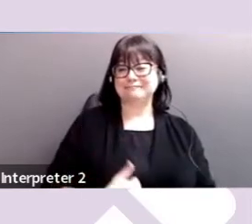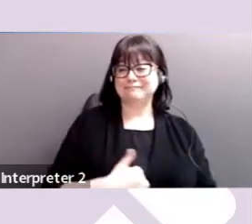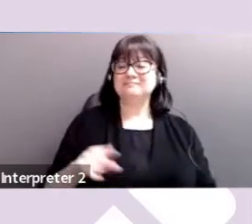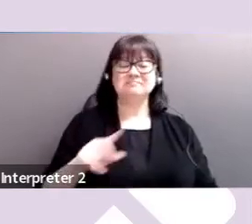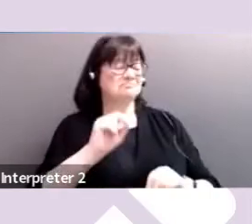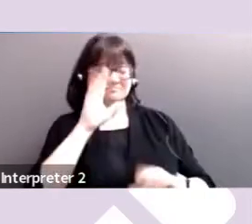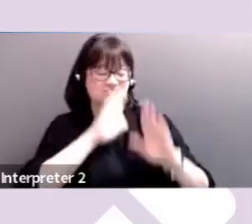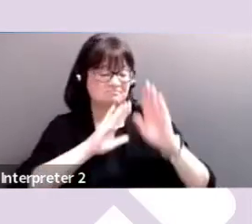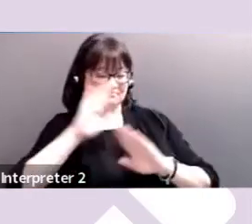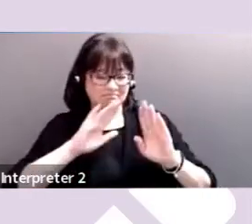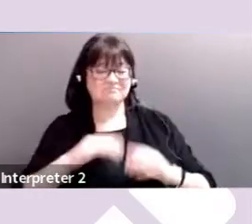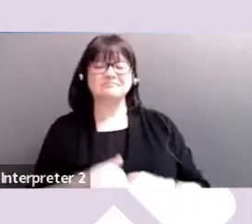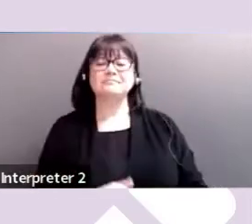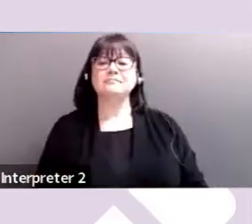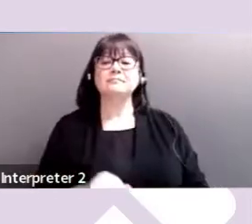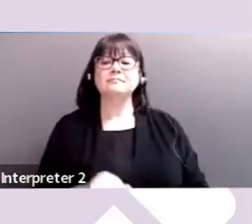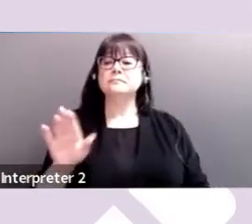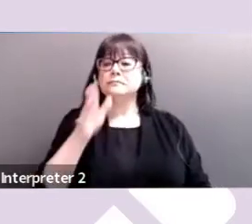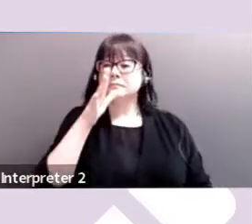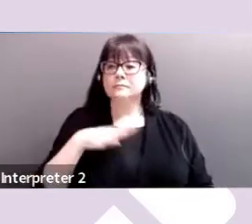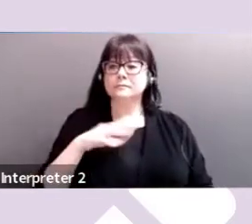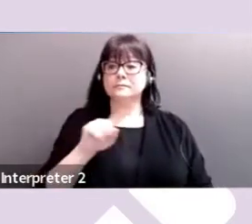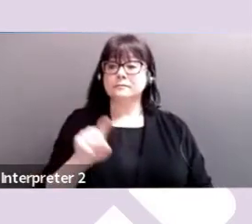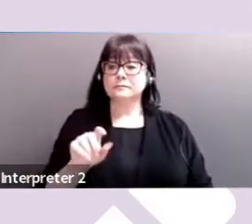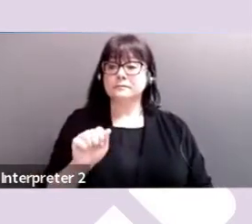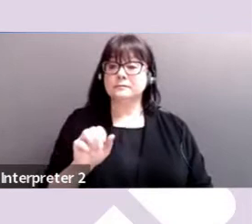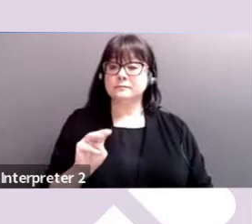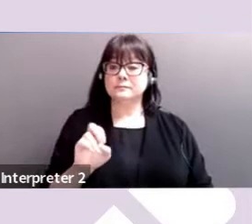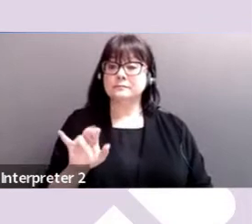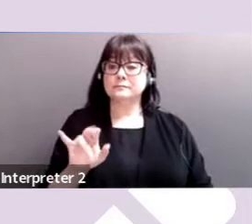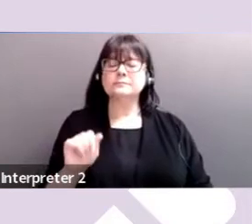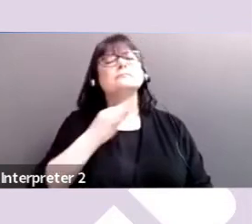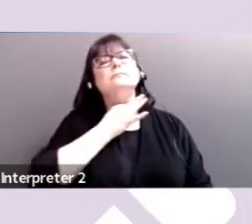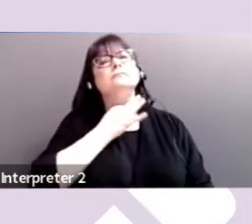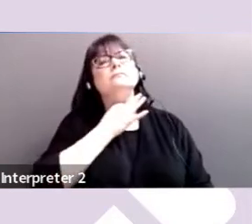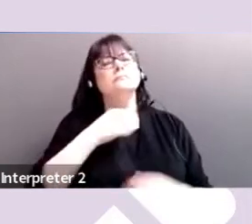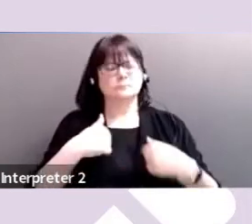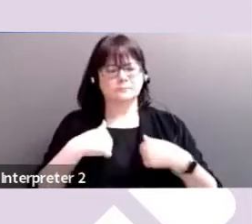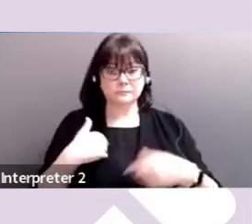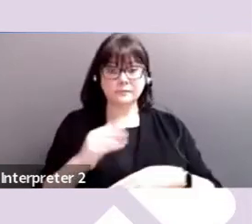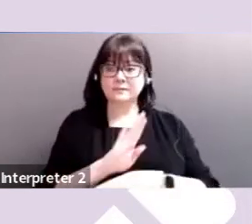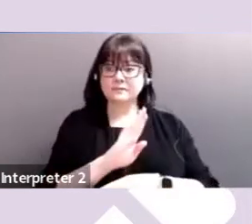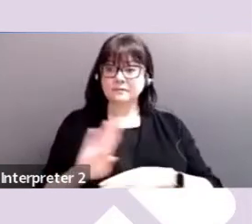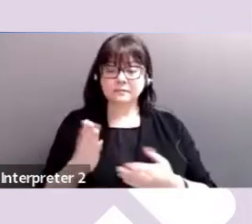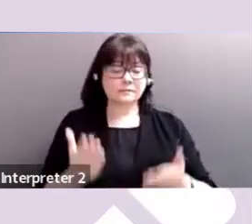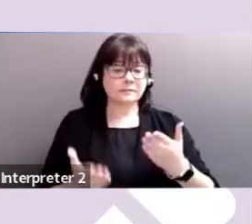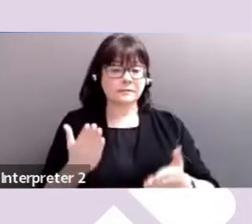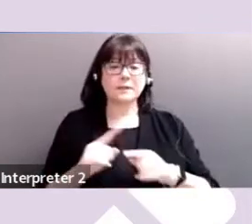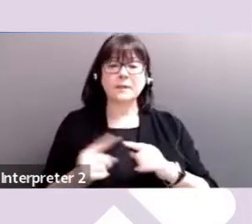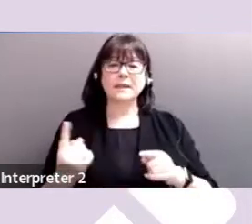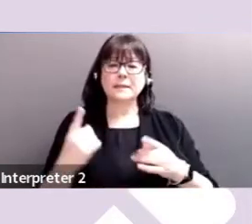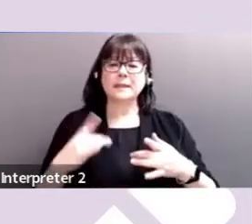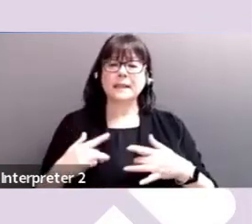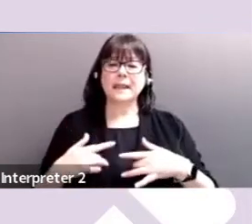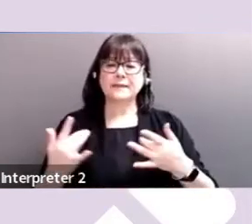a business and but you have an event that maybe it's not like very related to